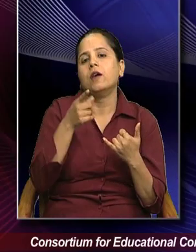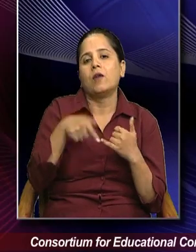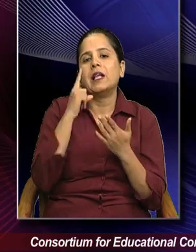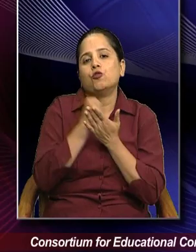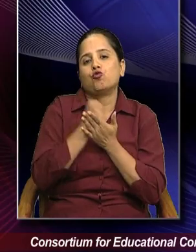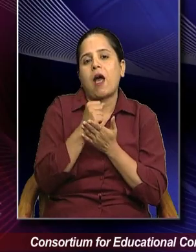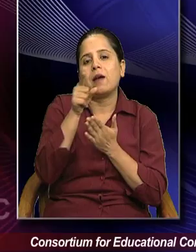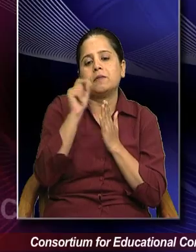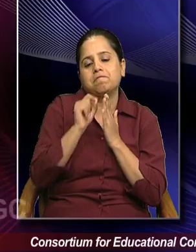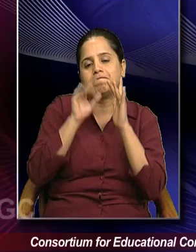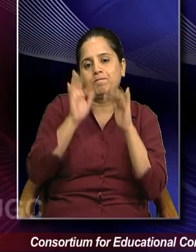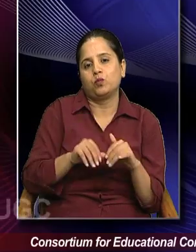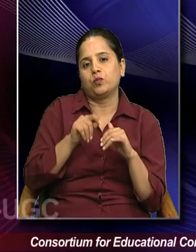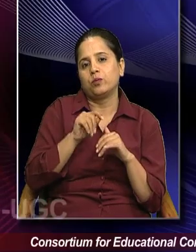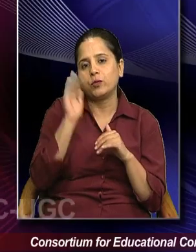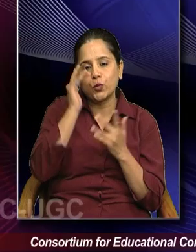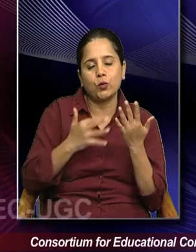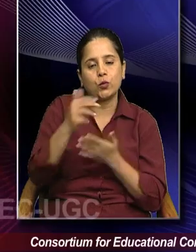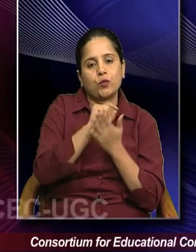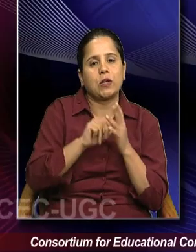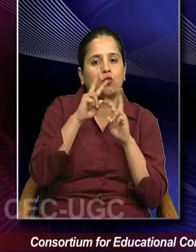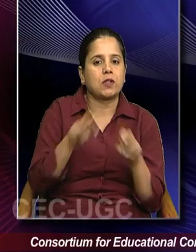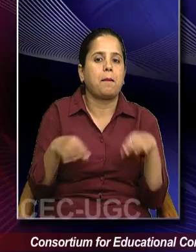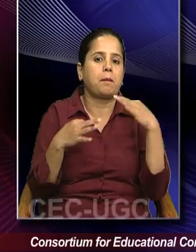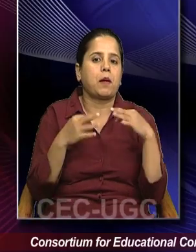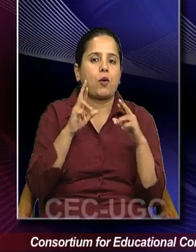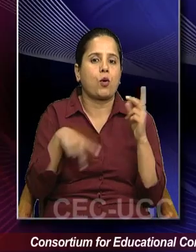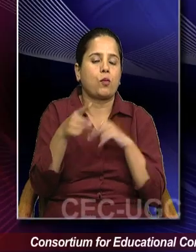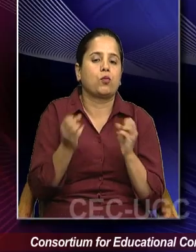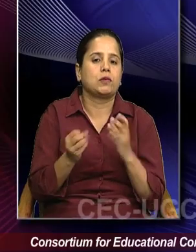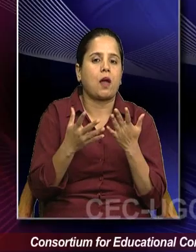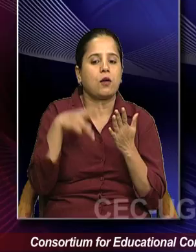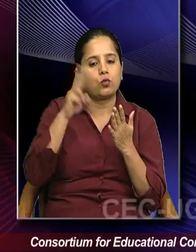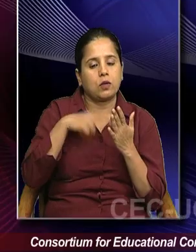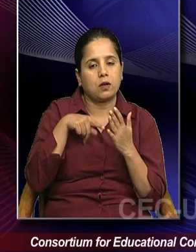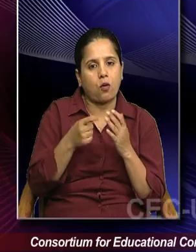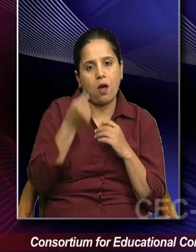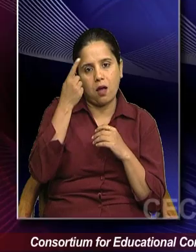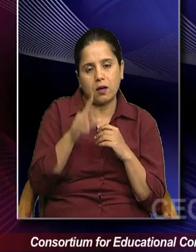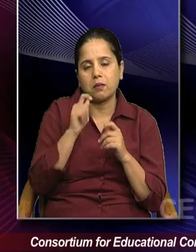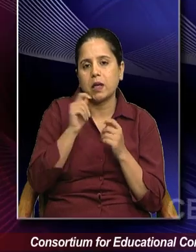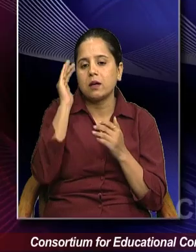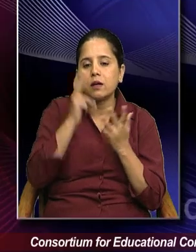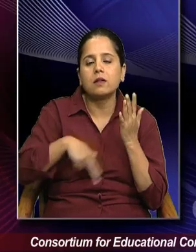try to write media reports from research papers. You will start reading and understanding